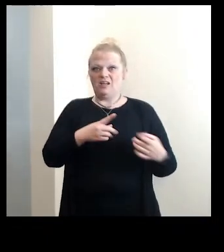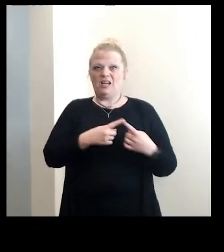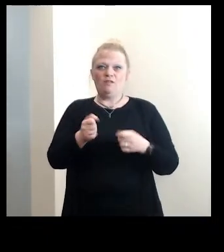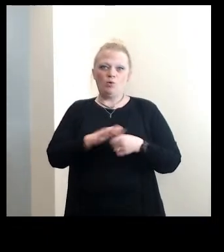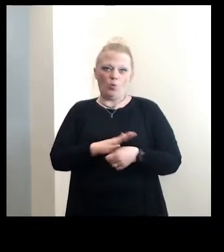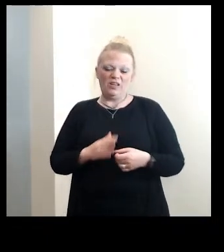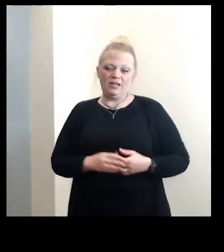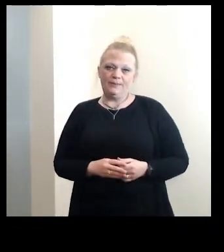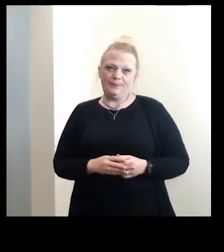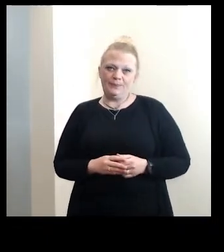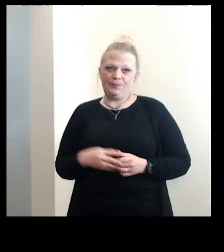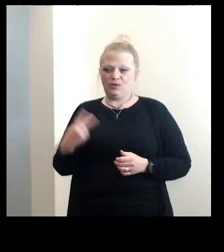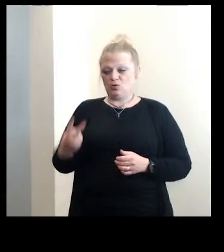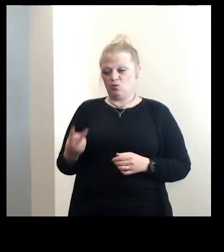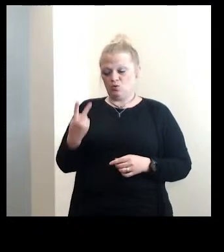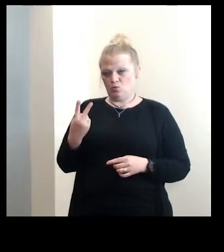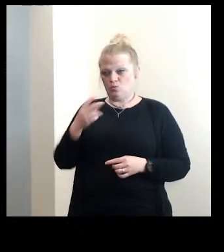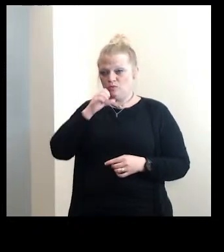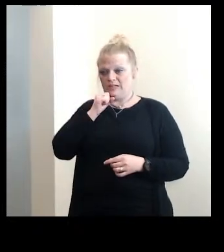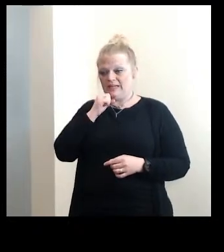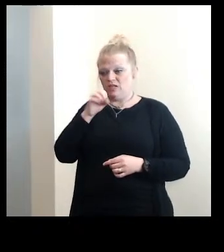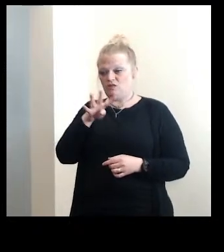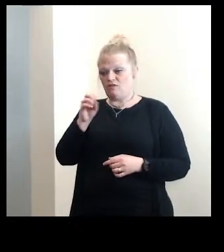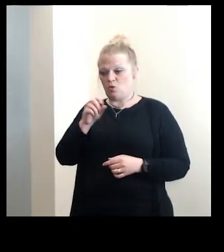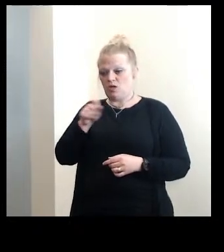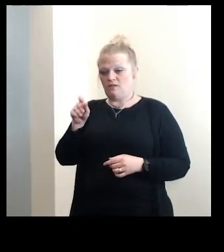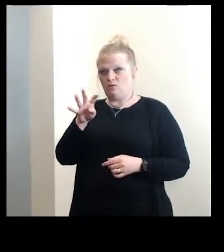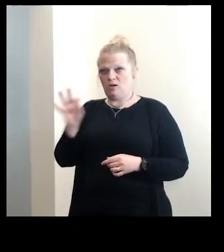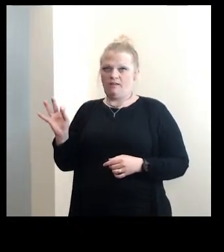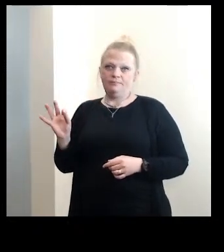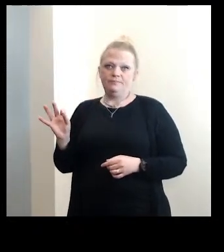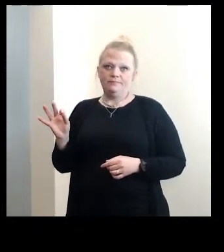COVID-19. 2 have died in the age group of 40 to 49.